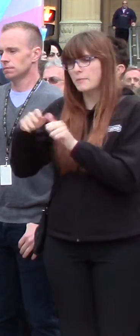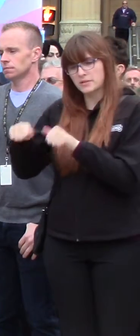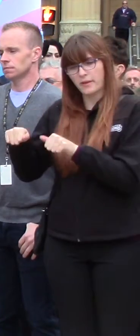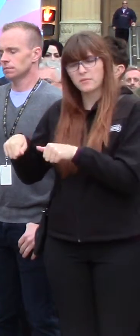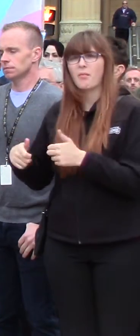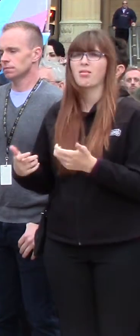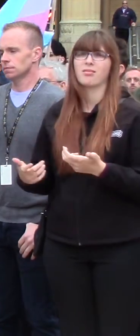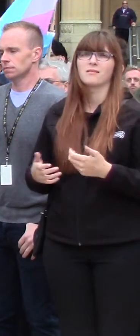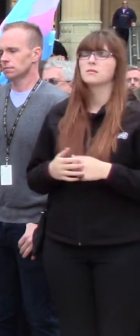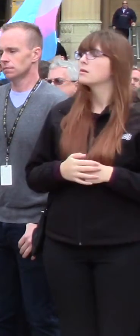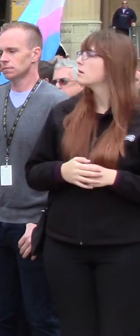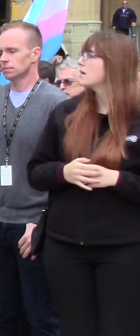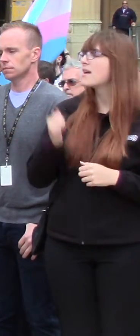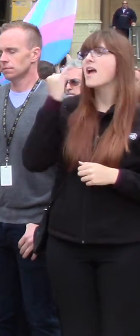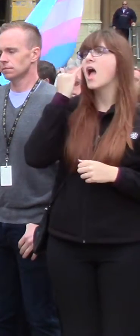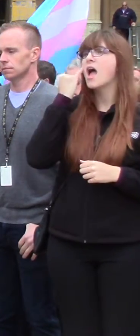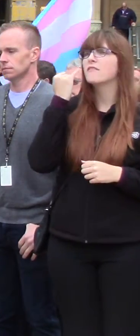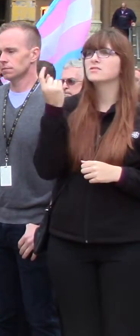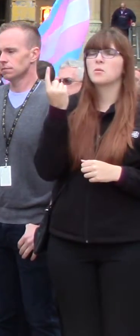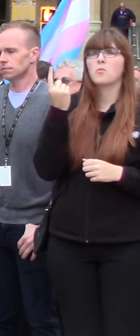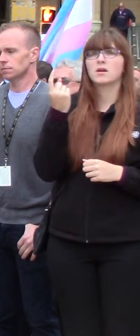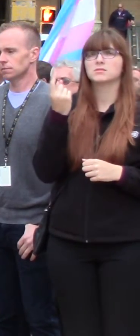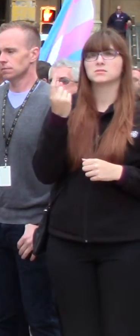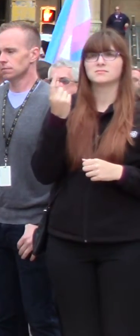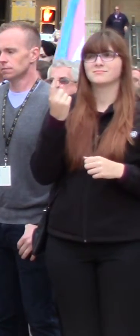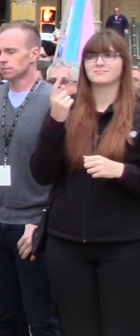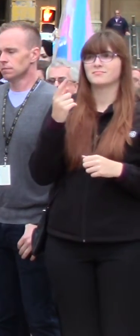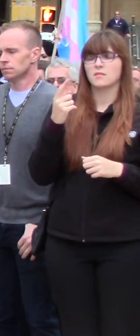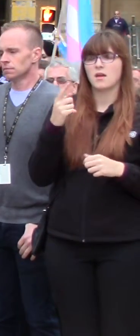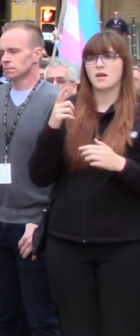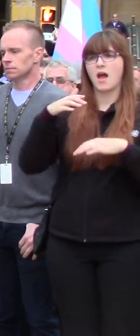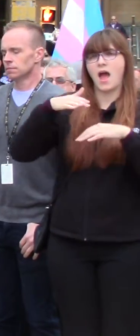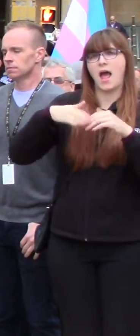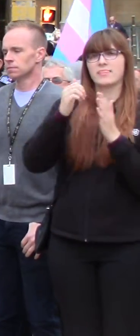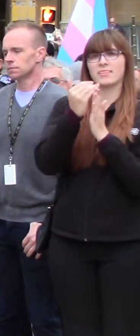is on a no-fly list should be able to purchase these firearms.